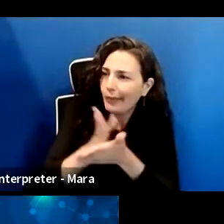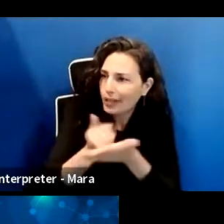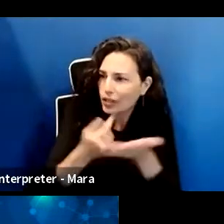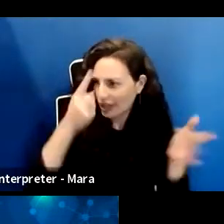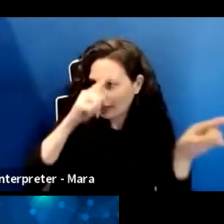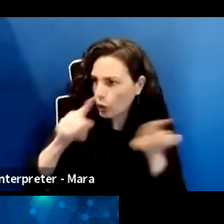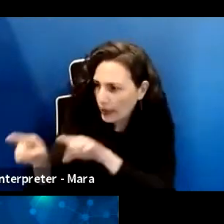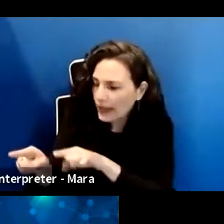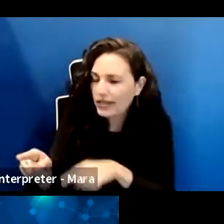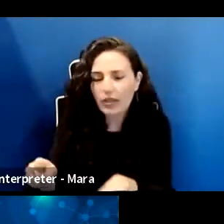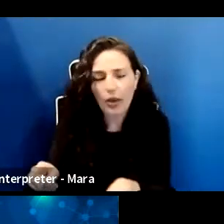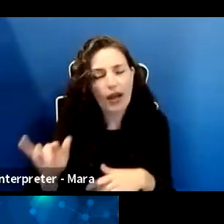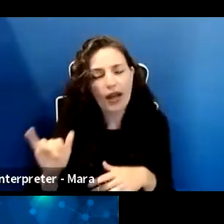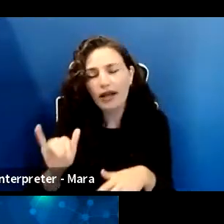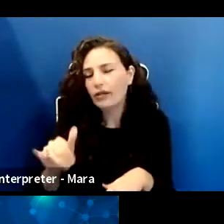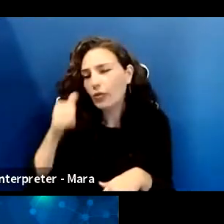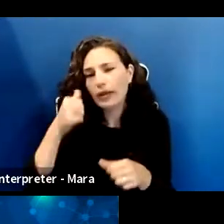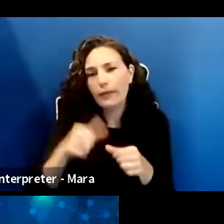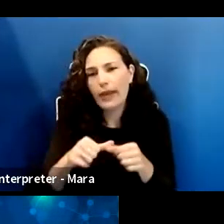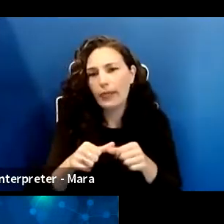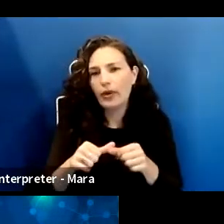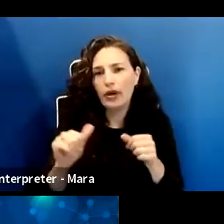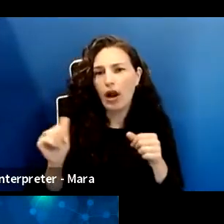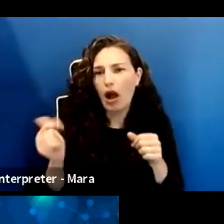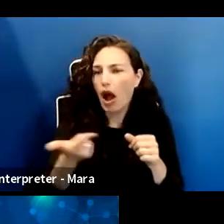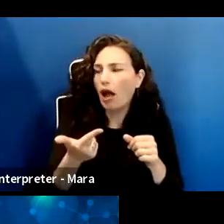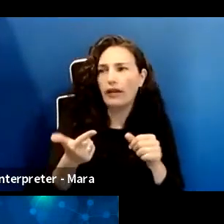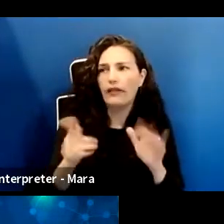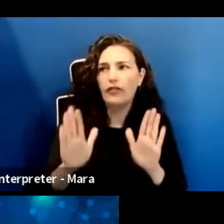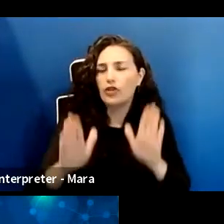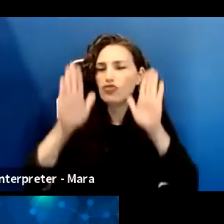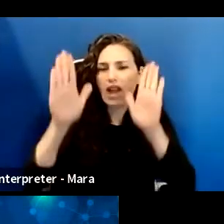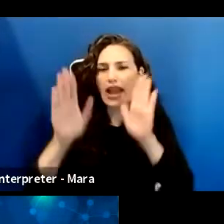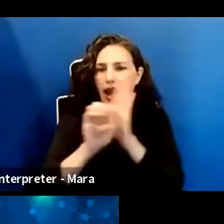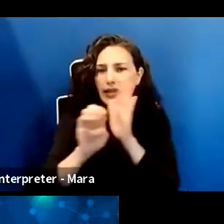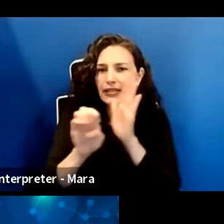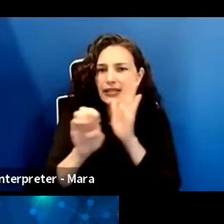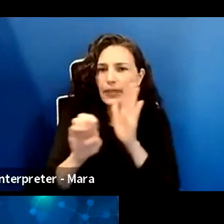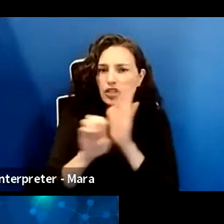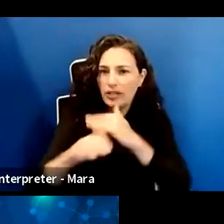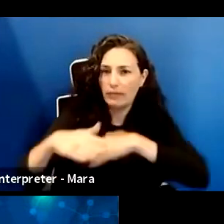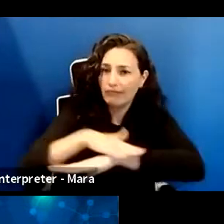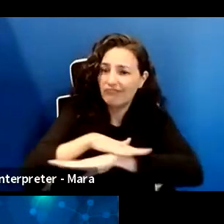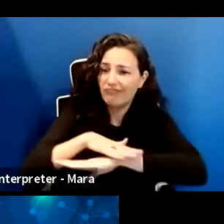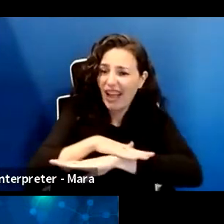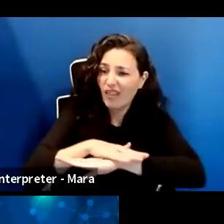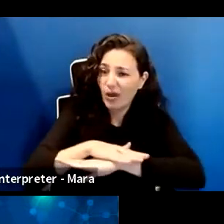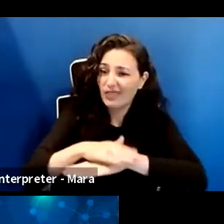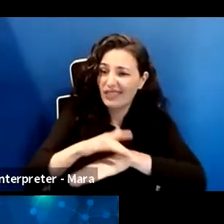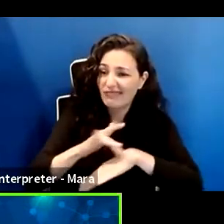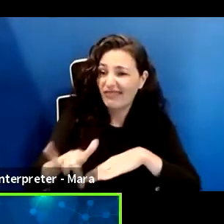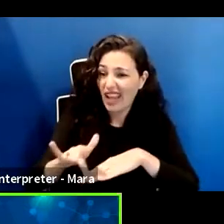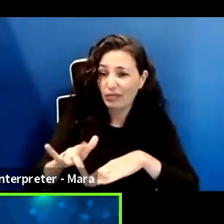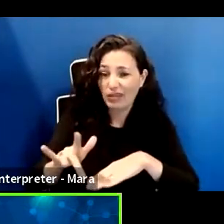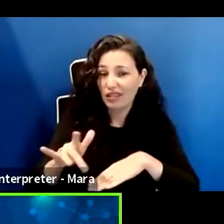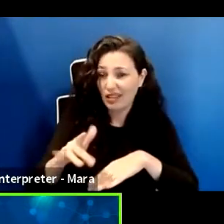and also the great exhibition platforms that it allows, it's a fantastic agreement. Oh my gosh, you